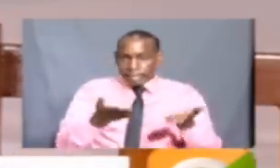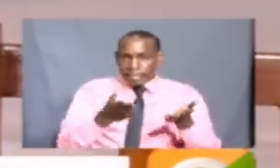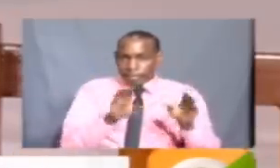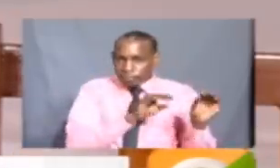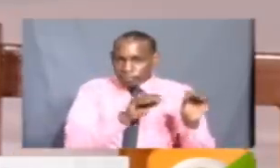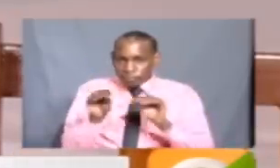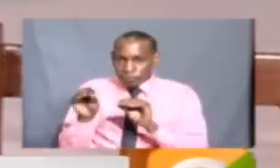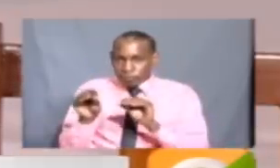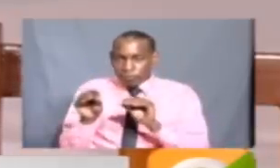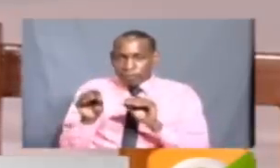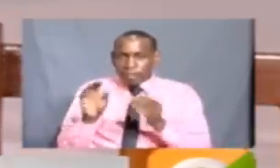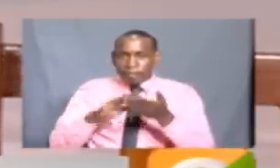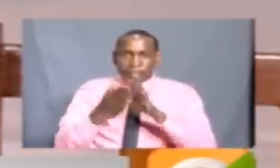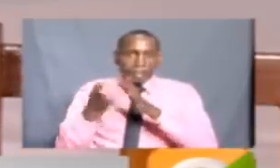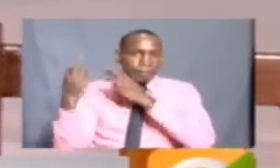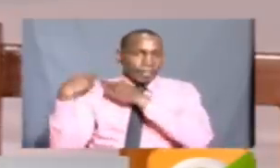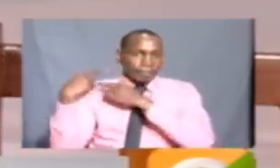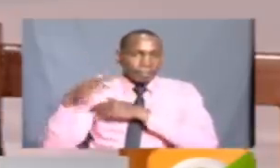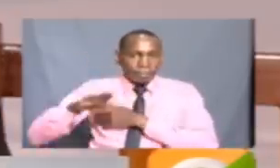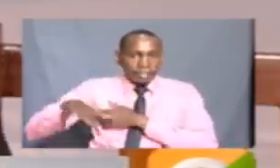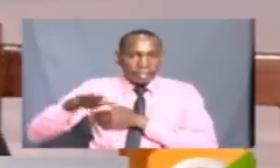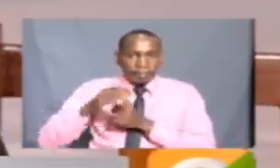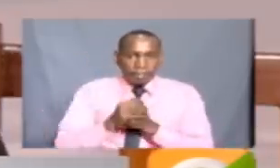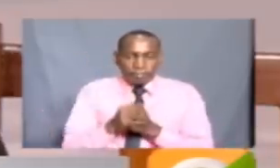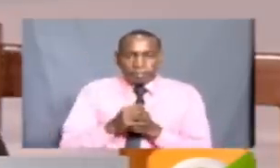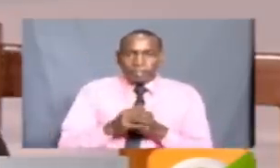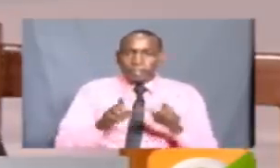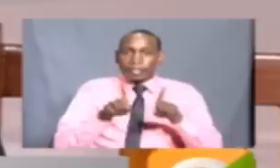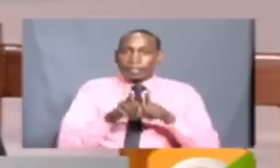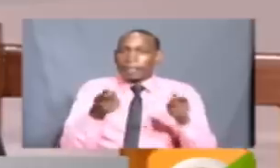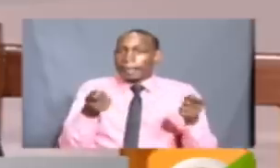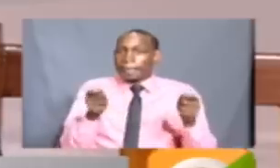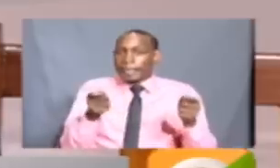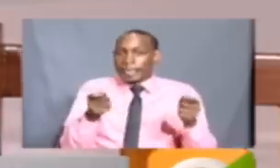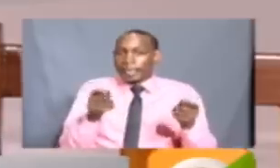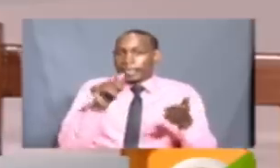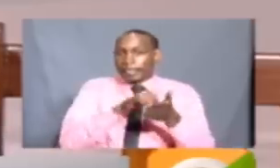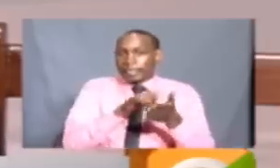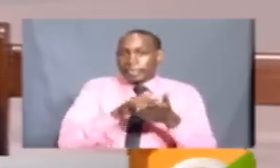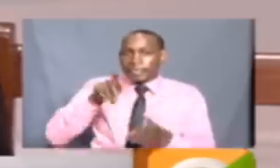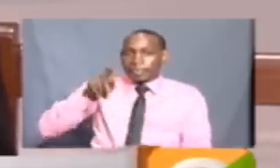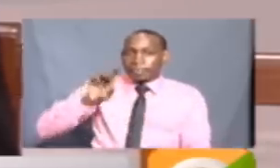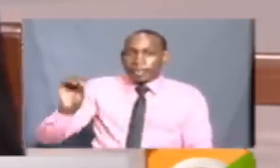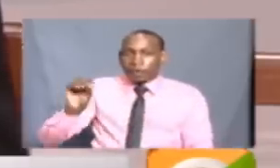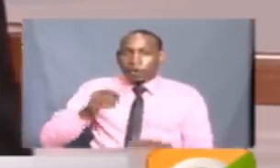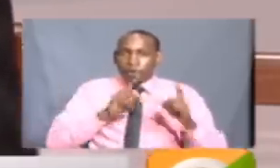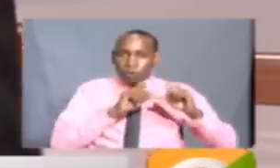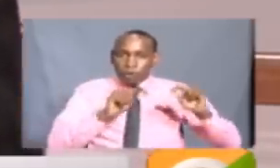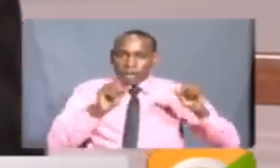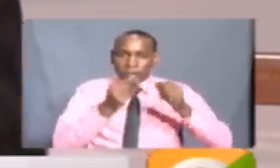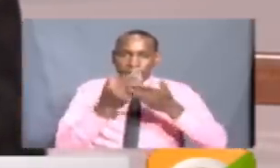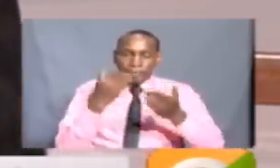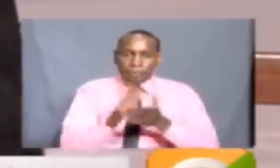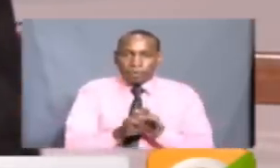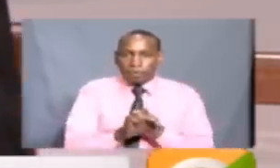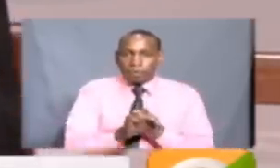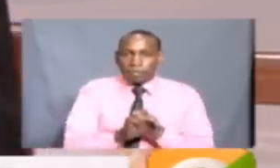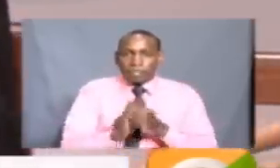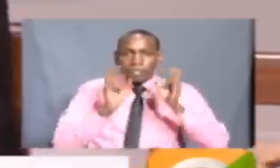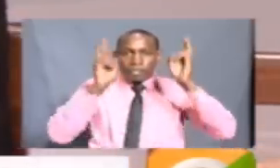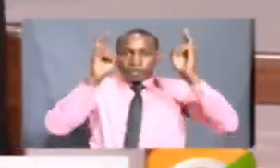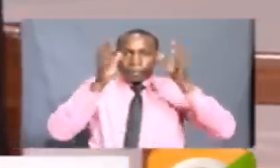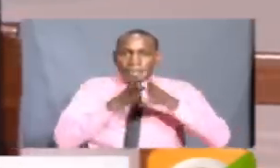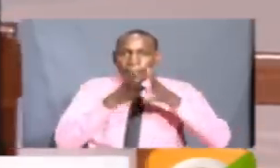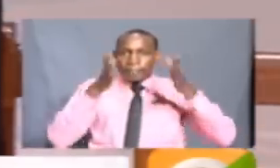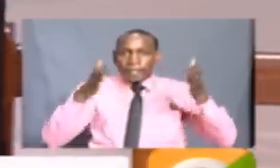to be in charge of the environment, even the press, the one that PLO was talking about, they will write screaming headlines